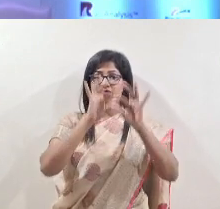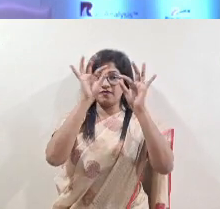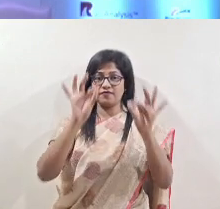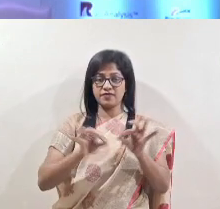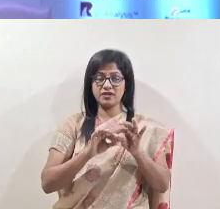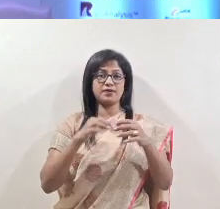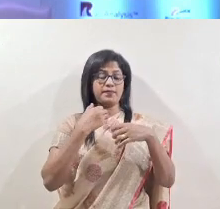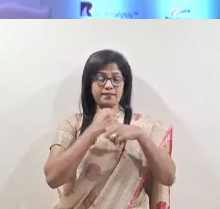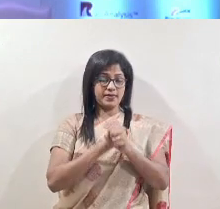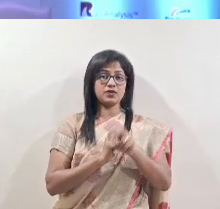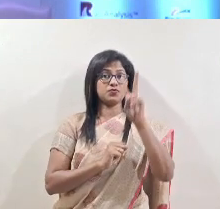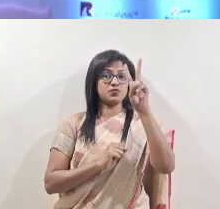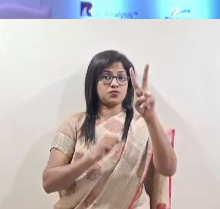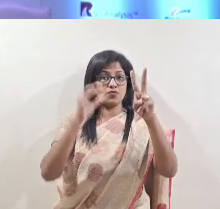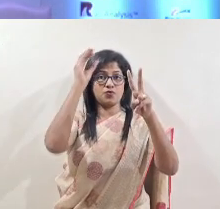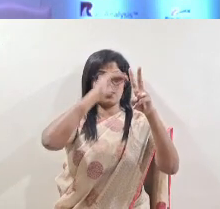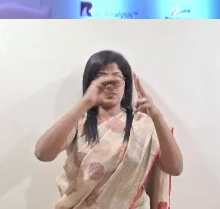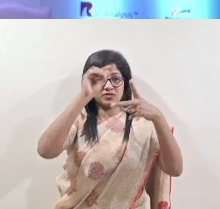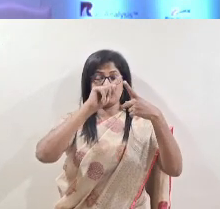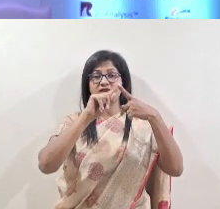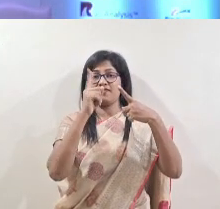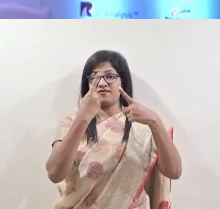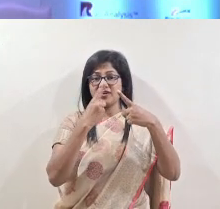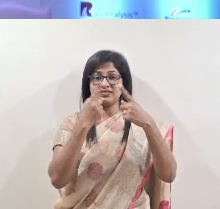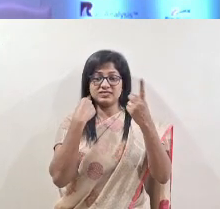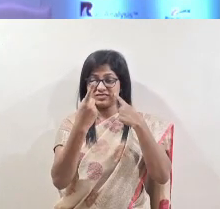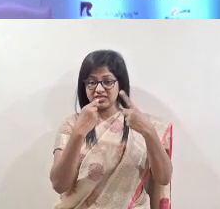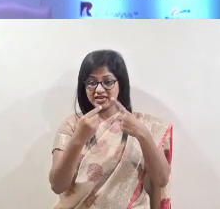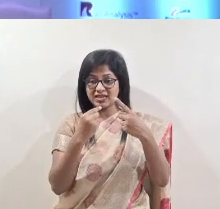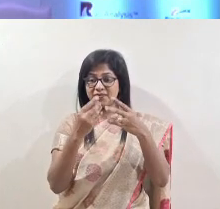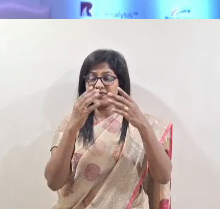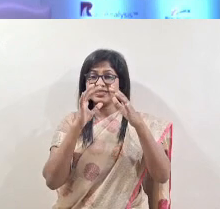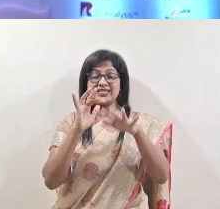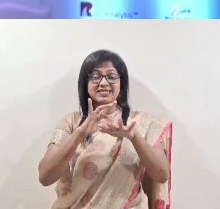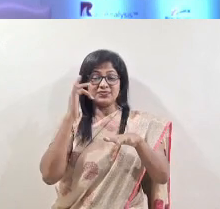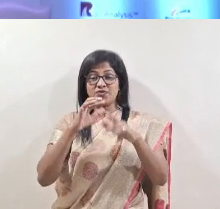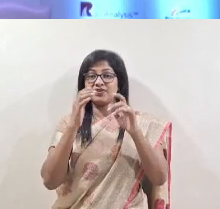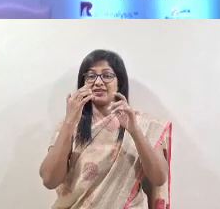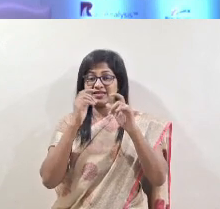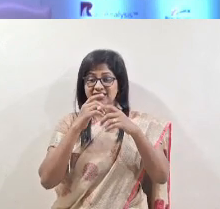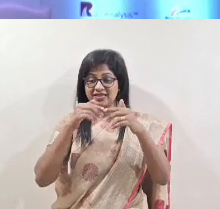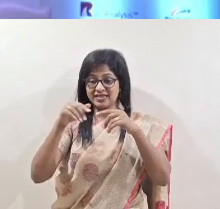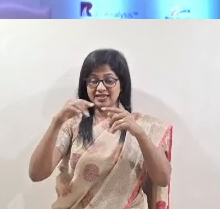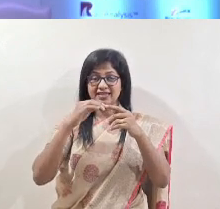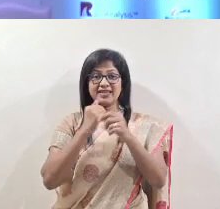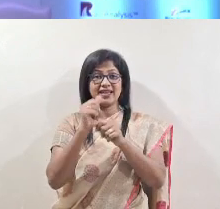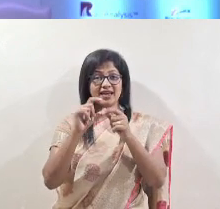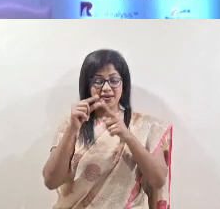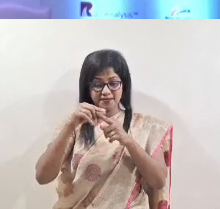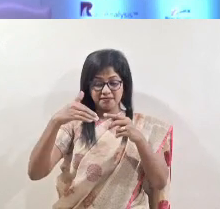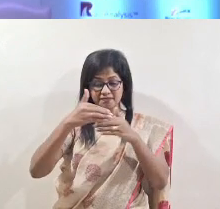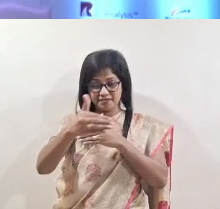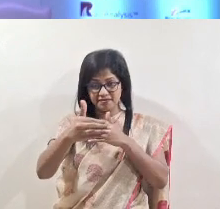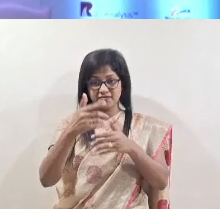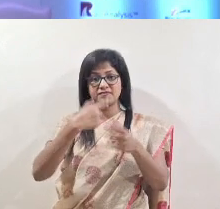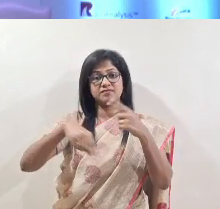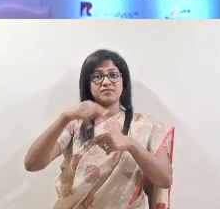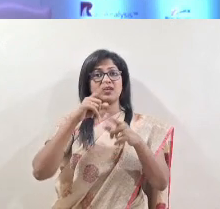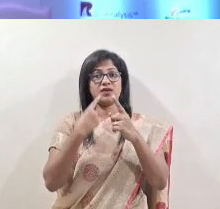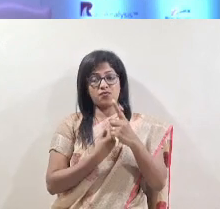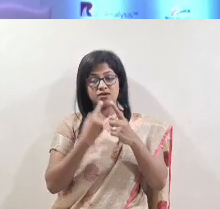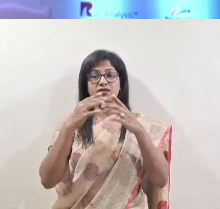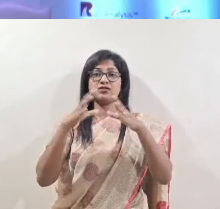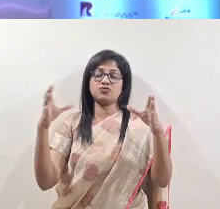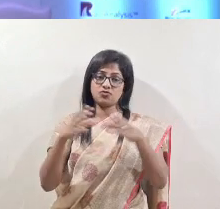objectives. First objective is to estimate and compare the critical gaps for pedestrians crossing individually and in group.